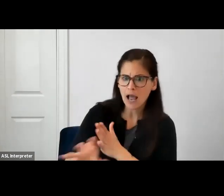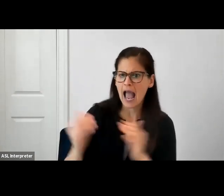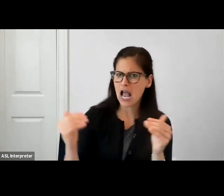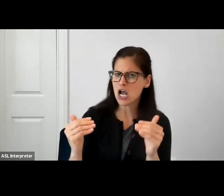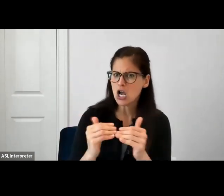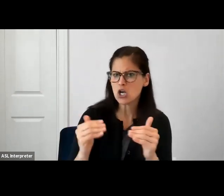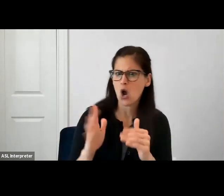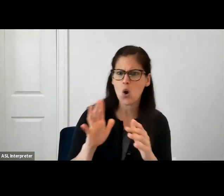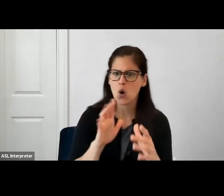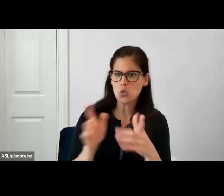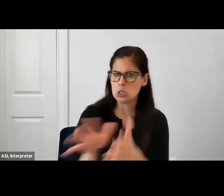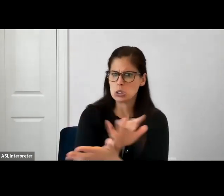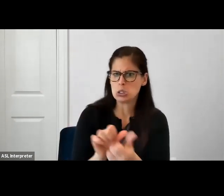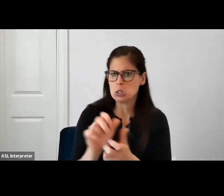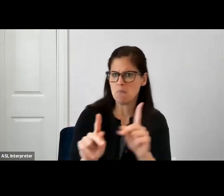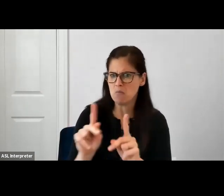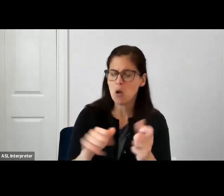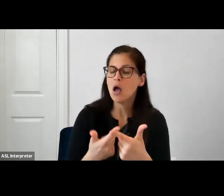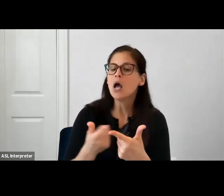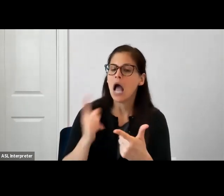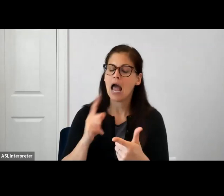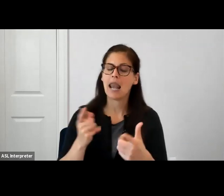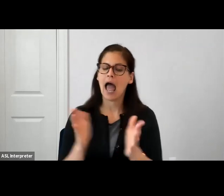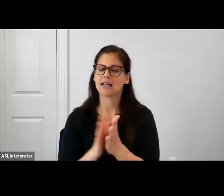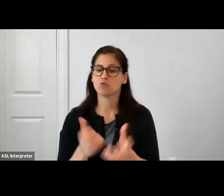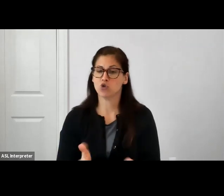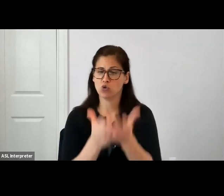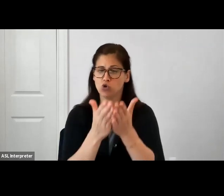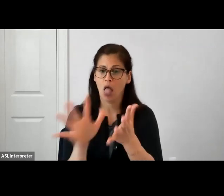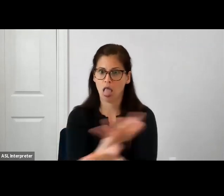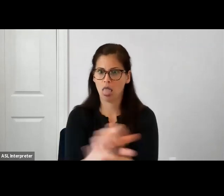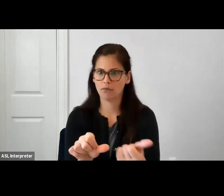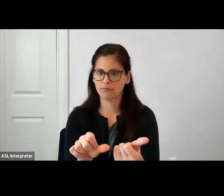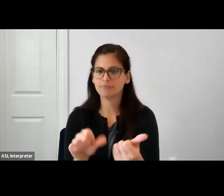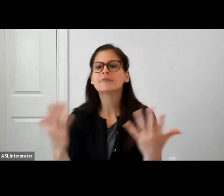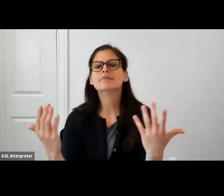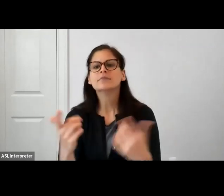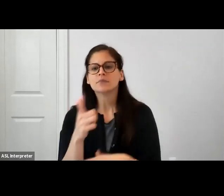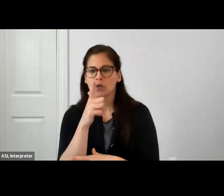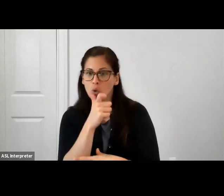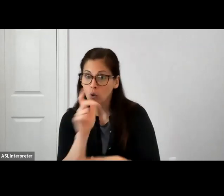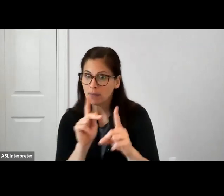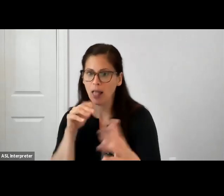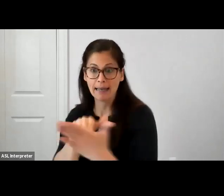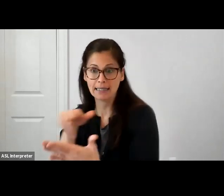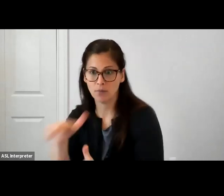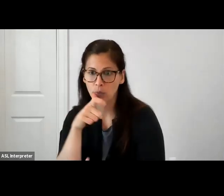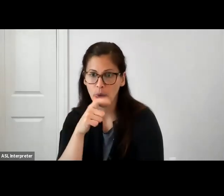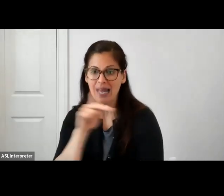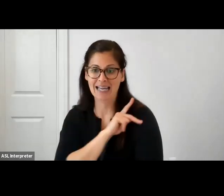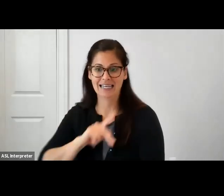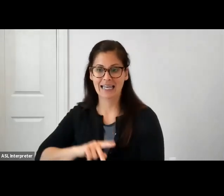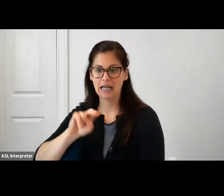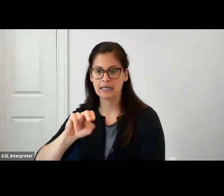and bring them to Prospero's island for revenge. Those co-conspirators include the King of Naples and his son,